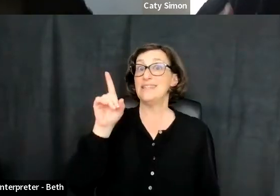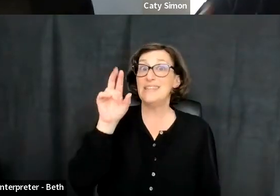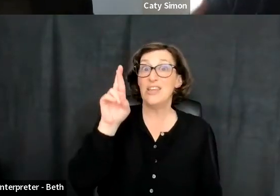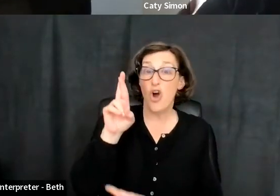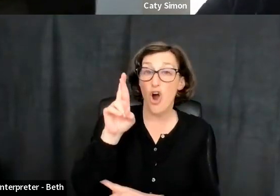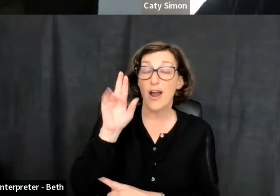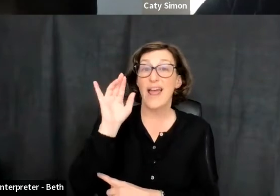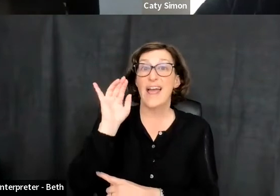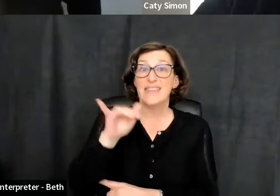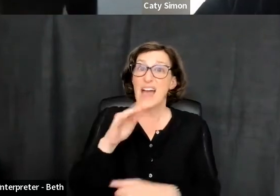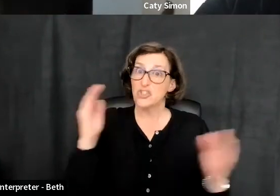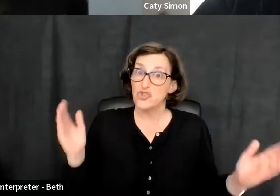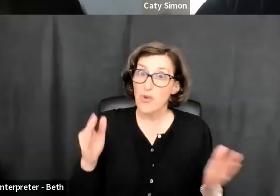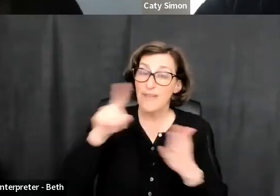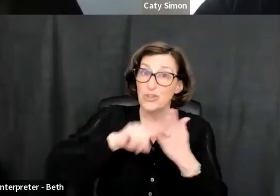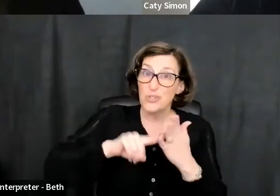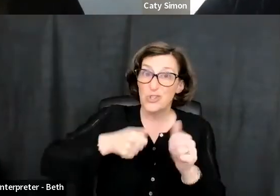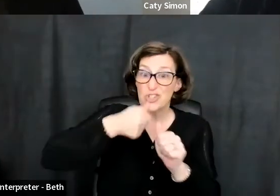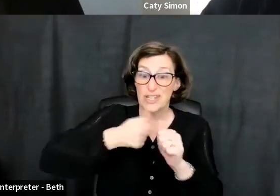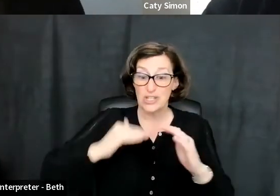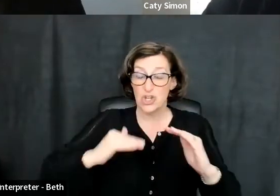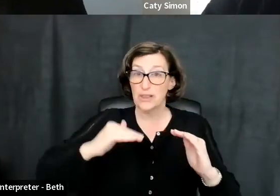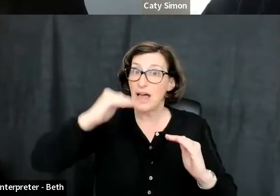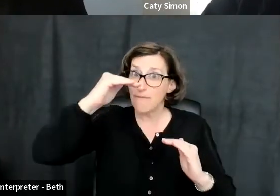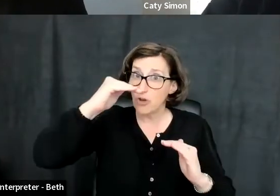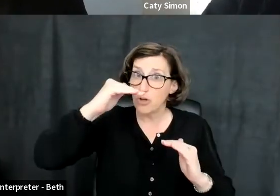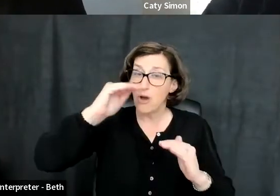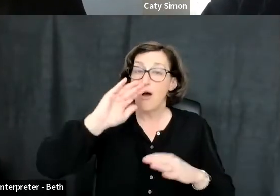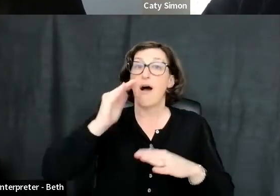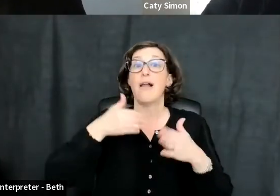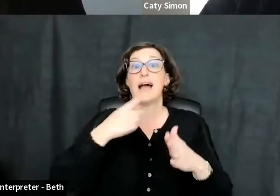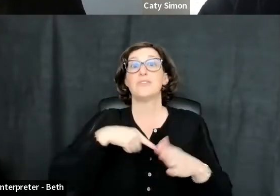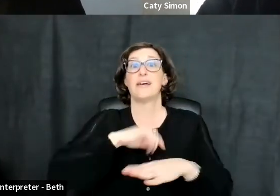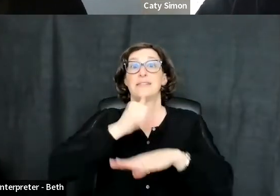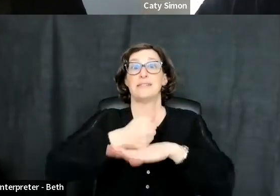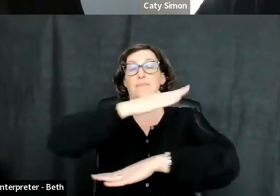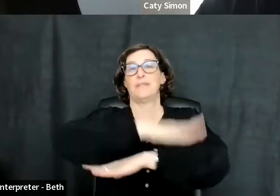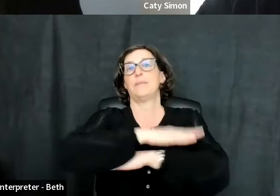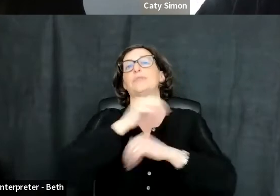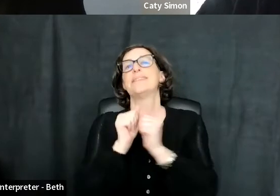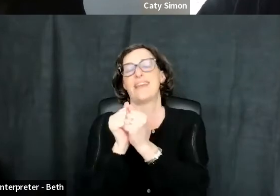research at every stage of it, including the nascent ones, allows us to set that table together.